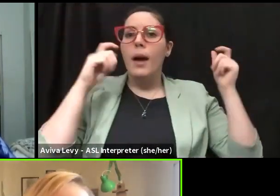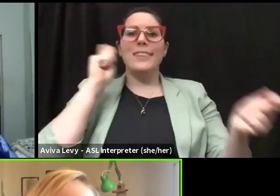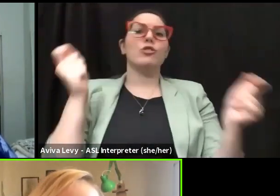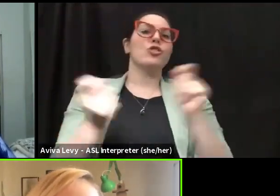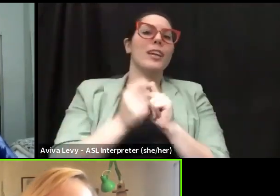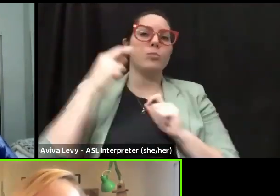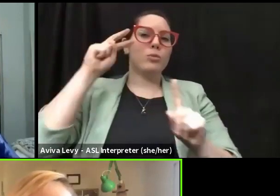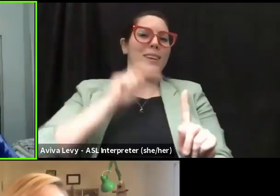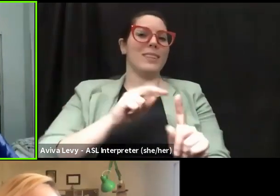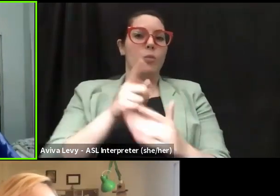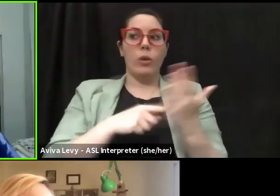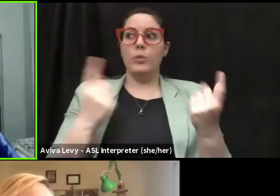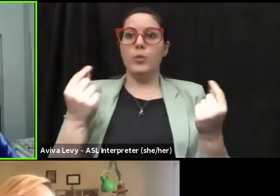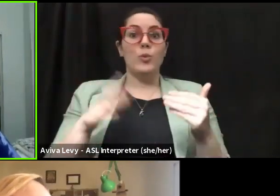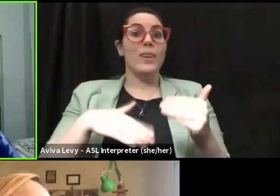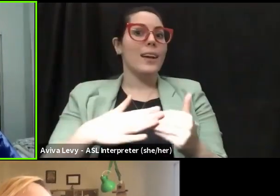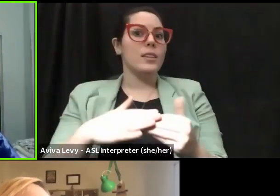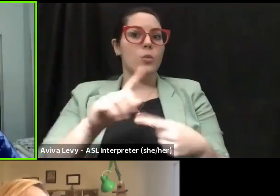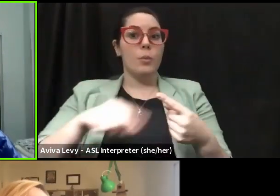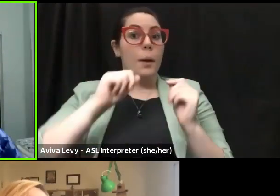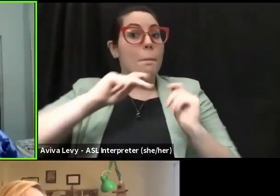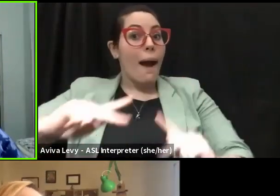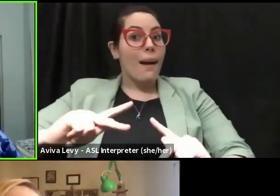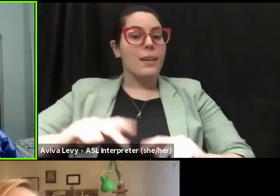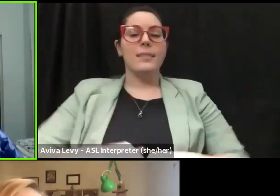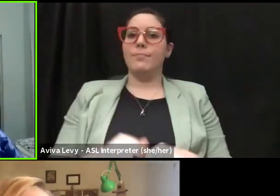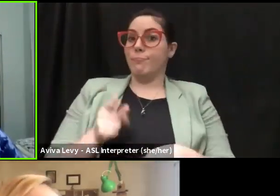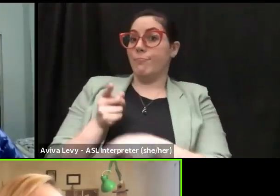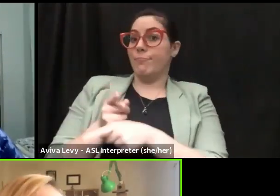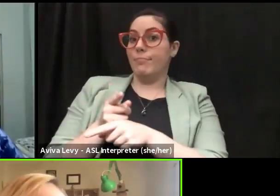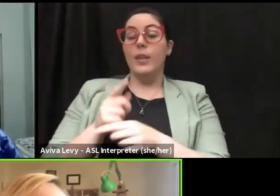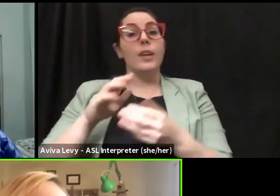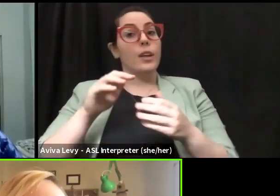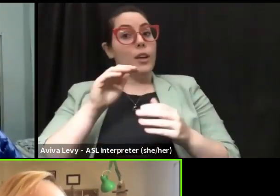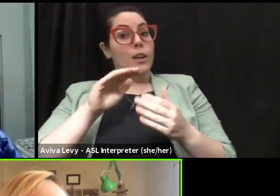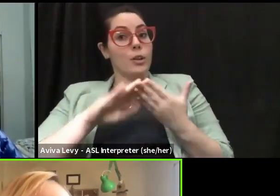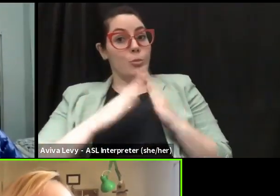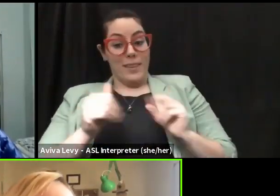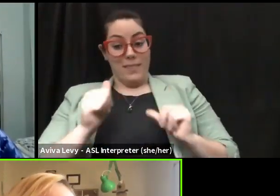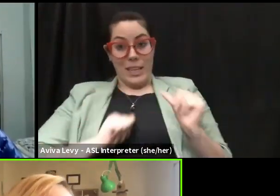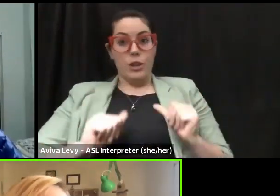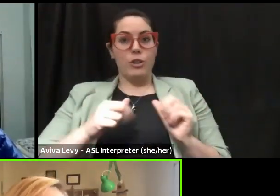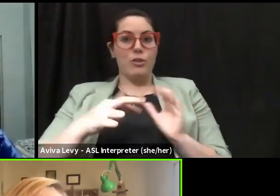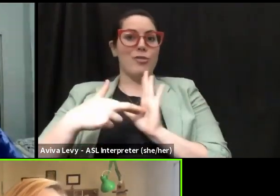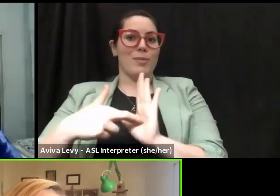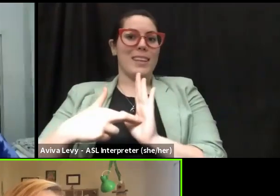together. Yeah. Our theater community is a reflection of the larger global community too.